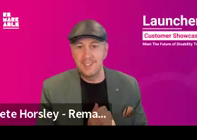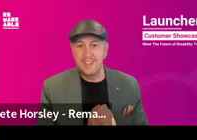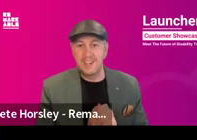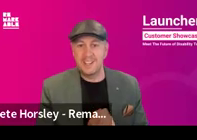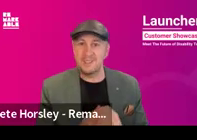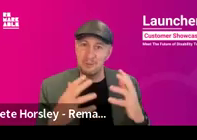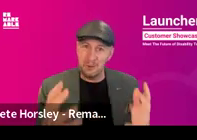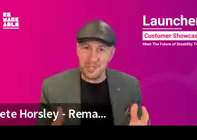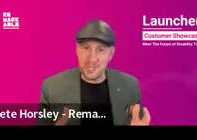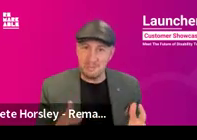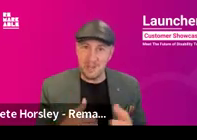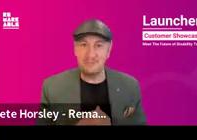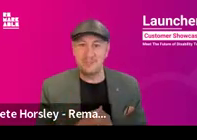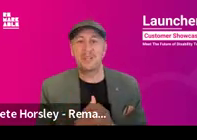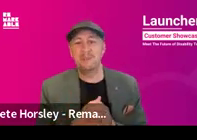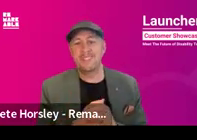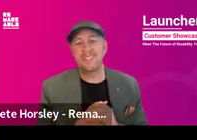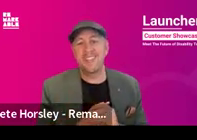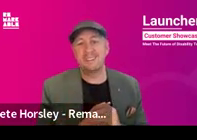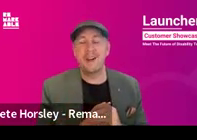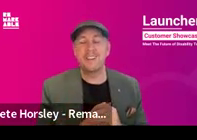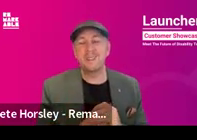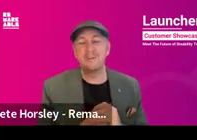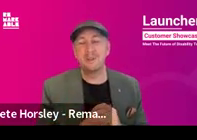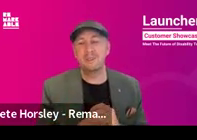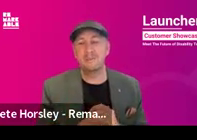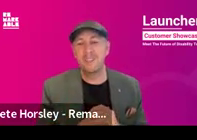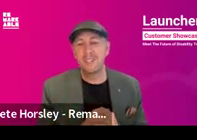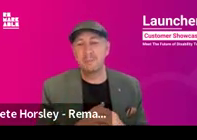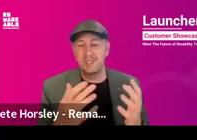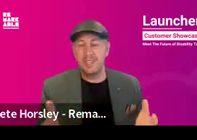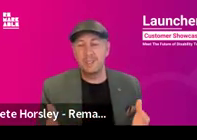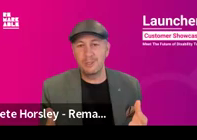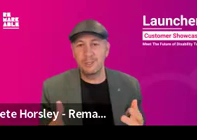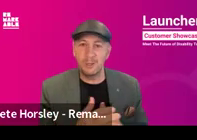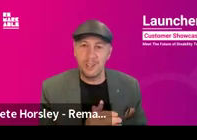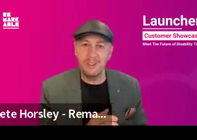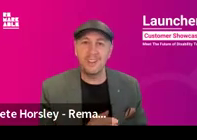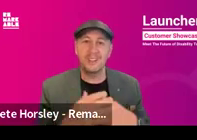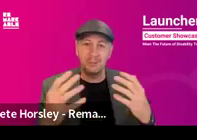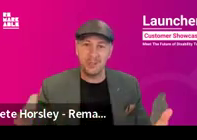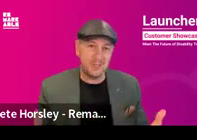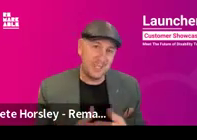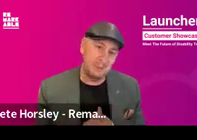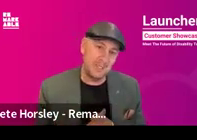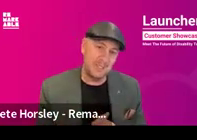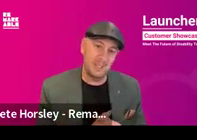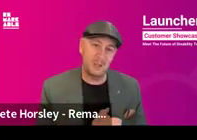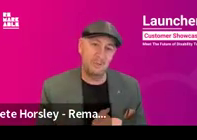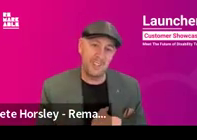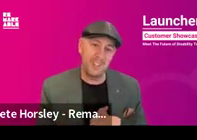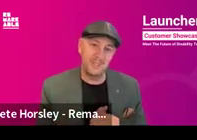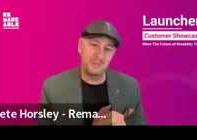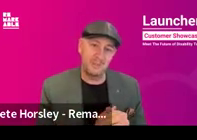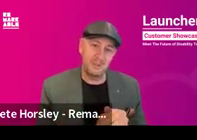hours. So watch this space for developments in that partnership. But thank you to Toyota and also to TPG